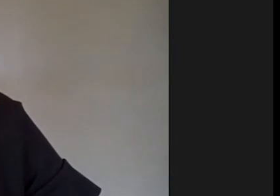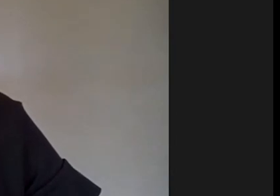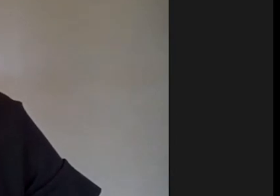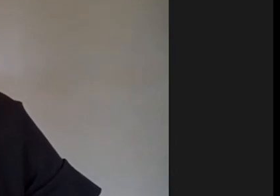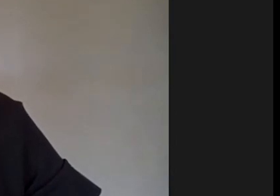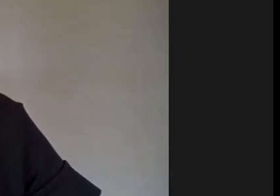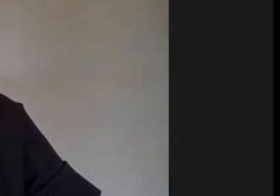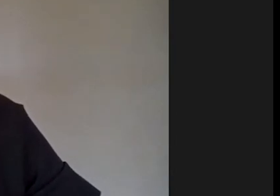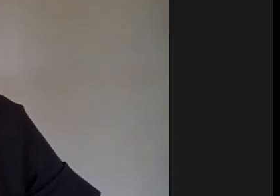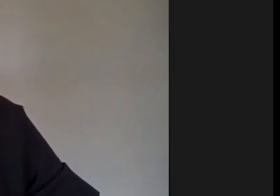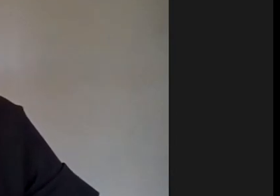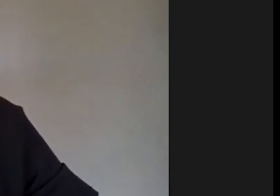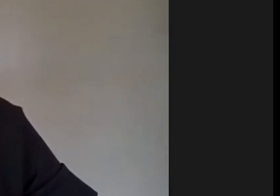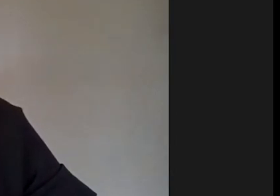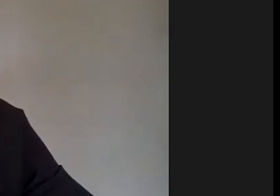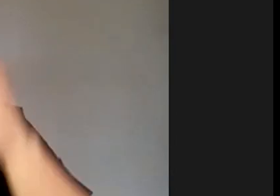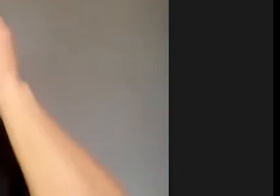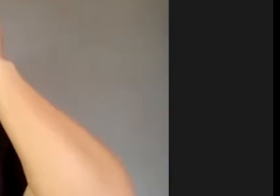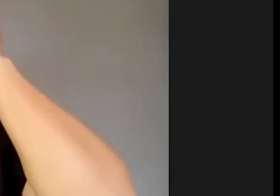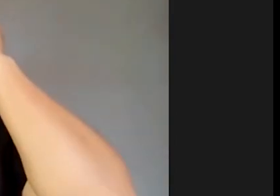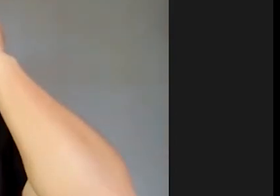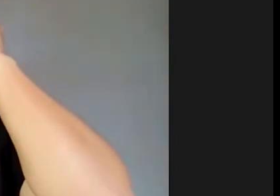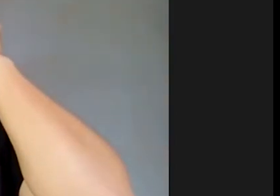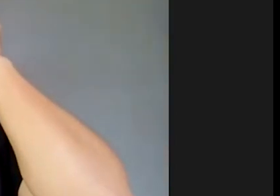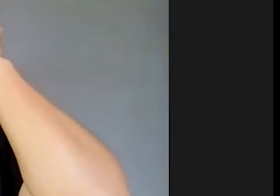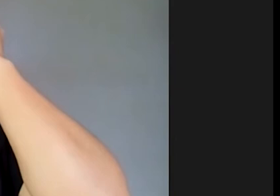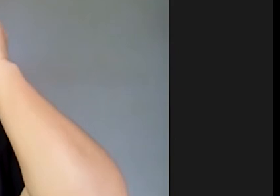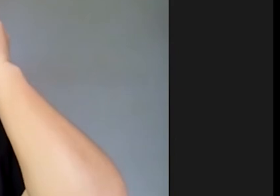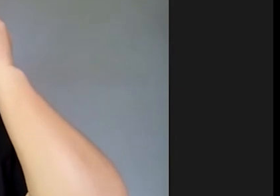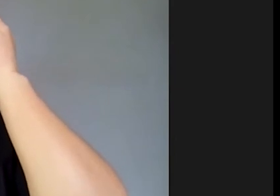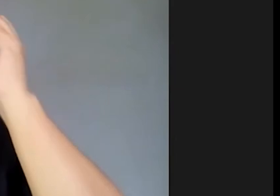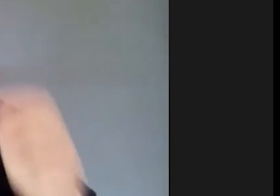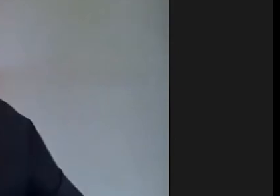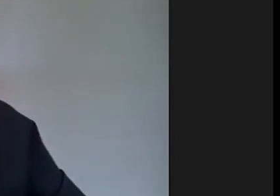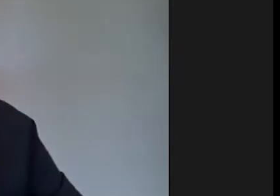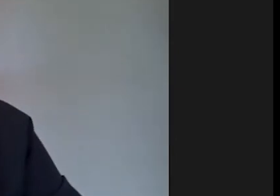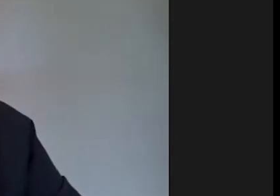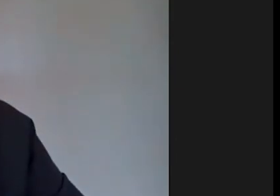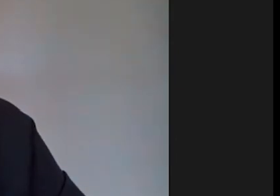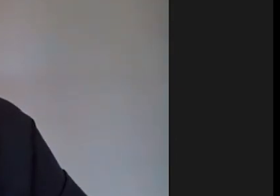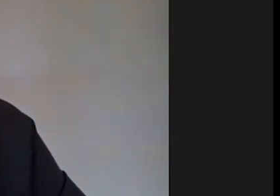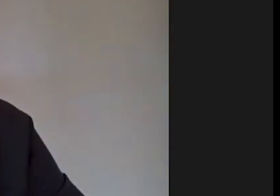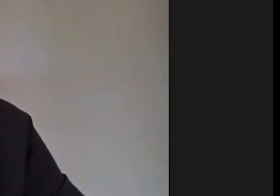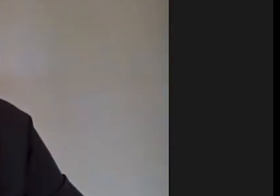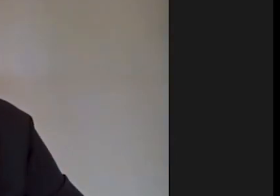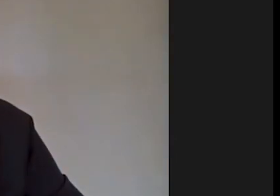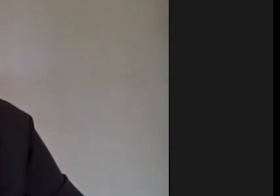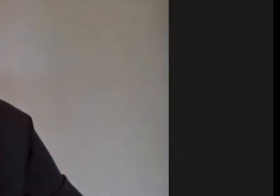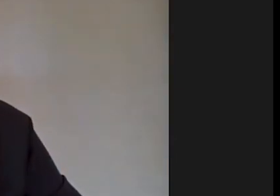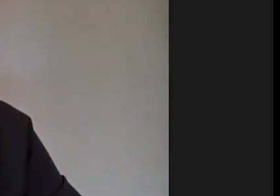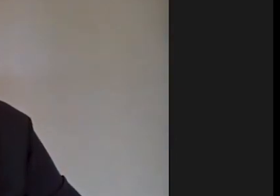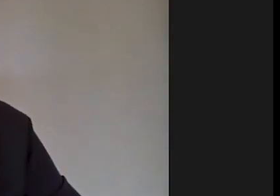sign language, and Meng saying review, Jasmine saying analysis, Ray How are saying you going teach. to